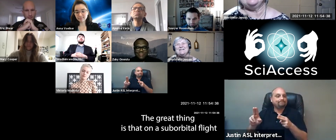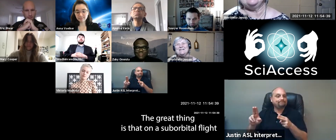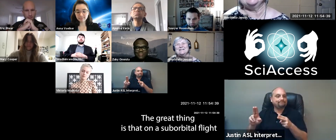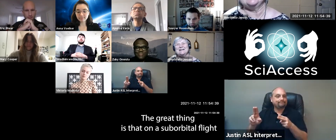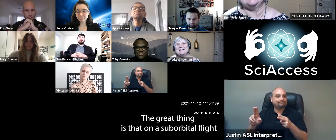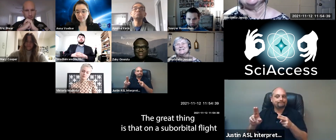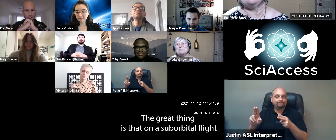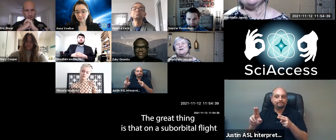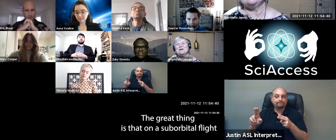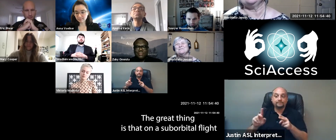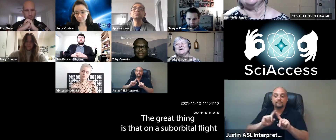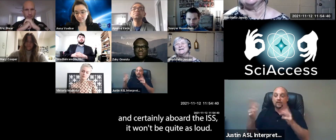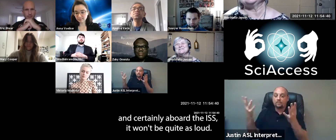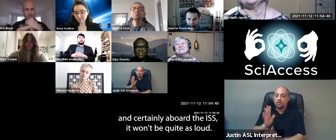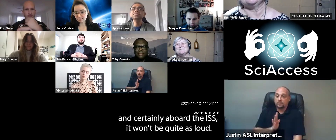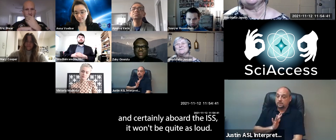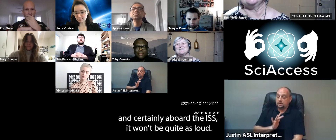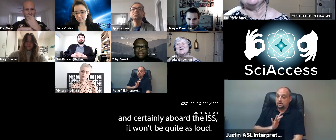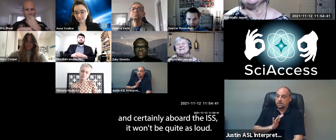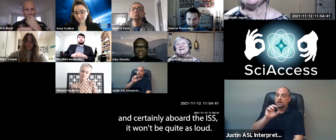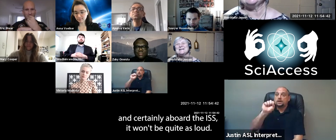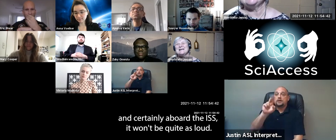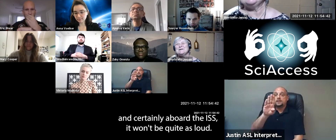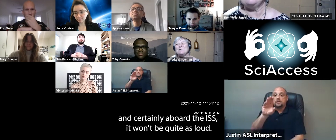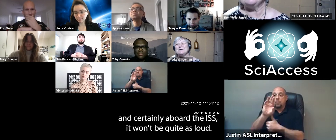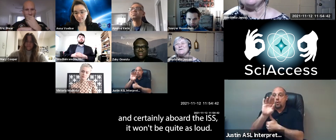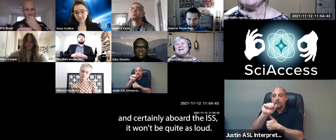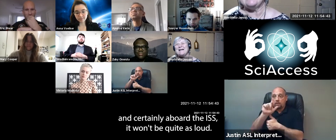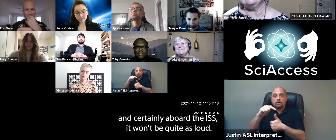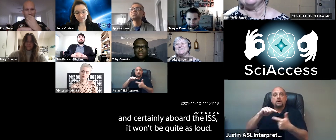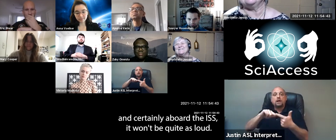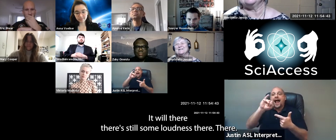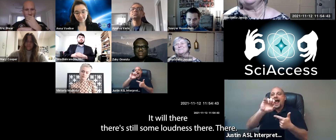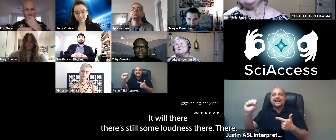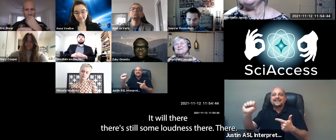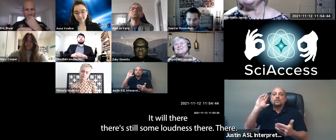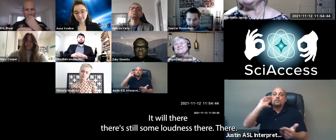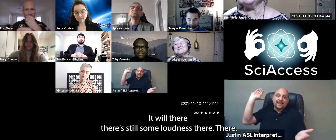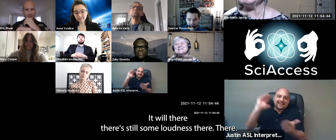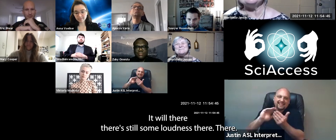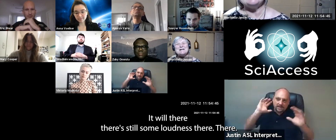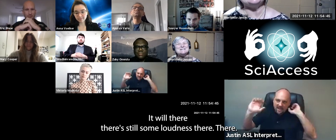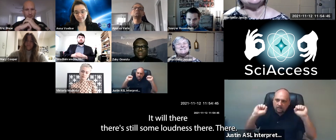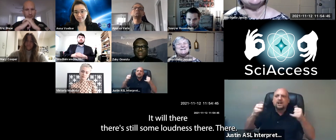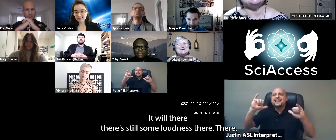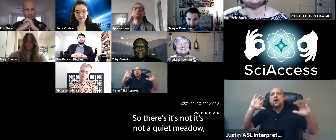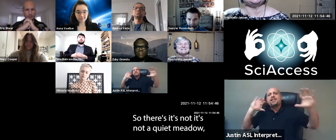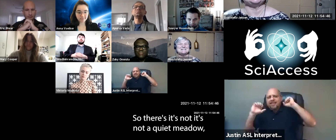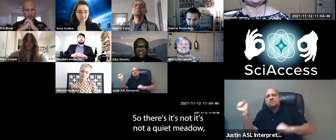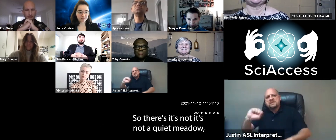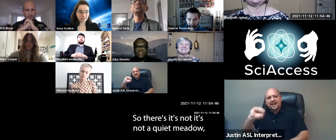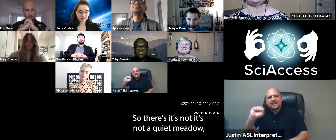that on a suborbital flight, and certainly aboard ISS, it won't be quite as loud. Well, there's still some loudness there.